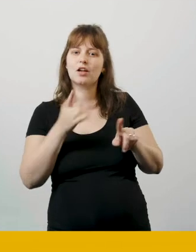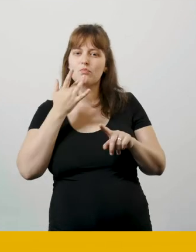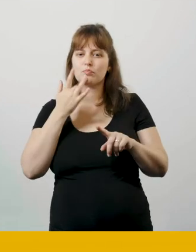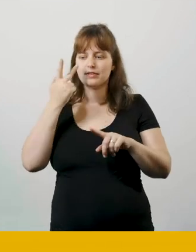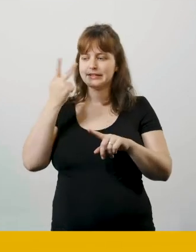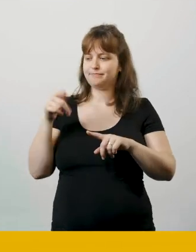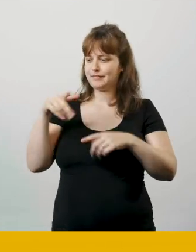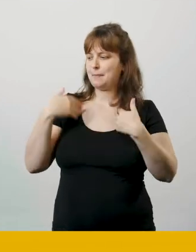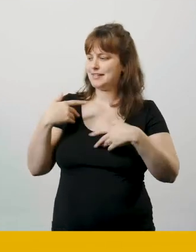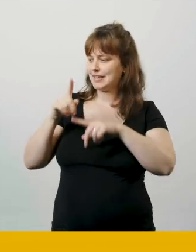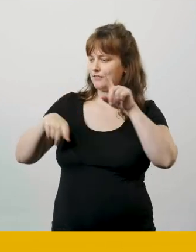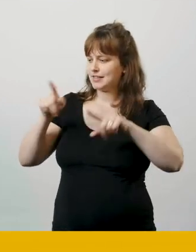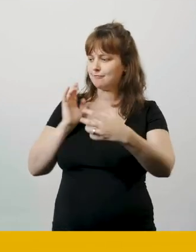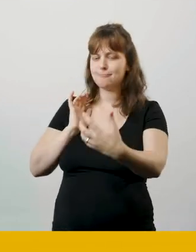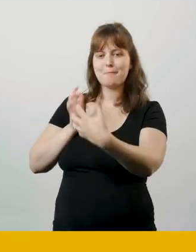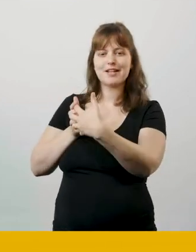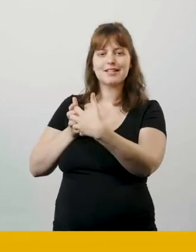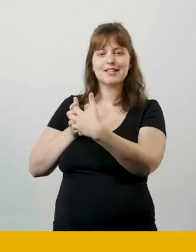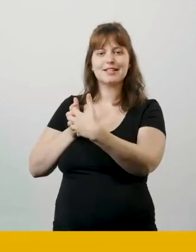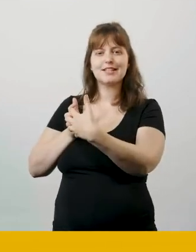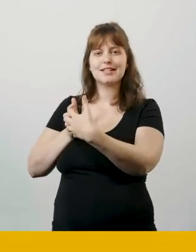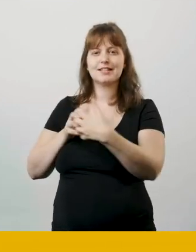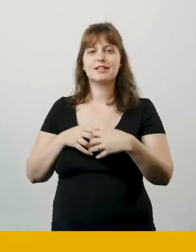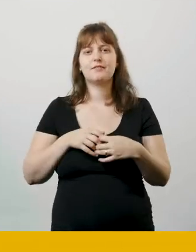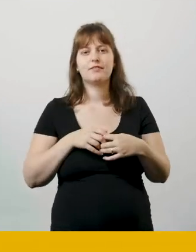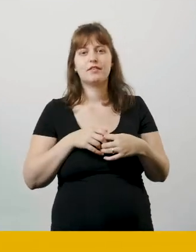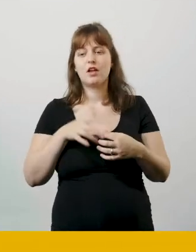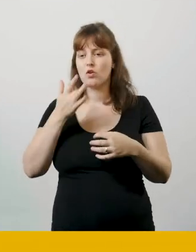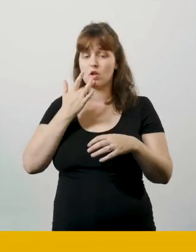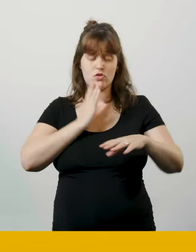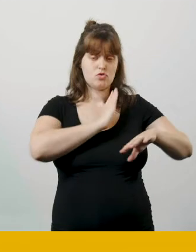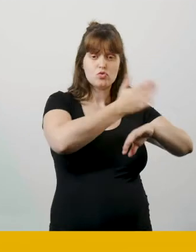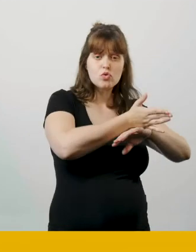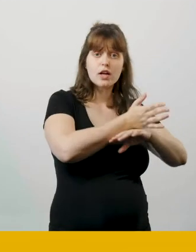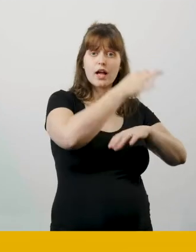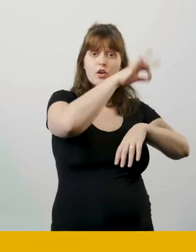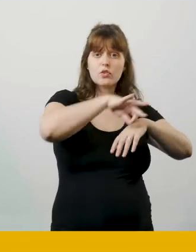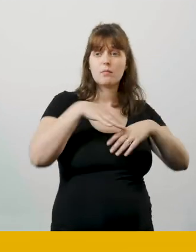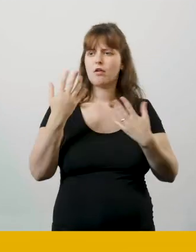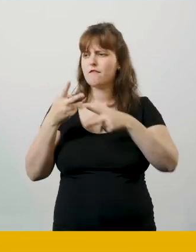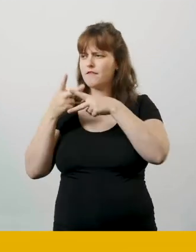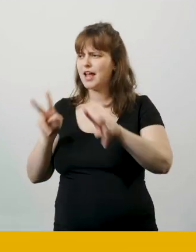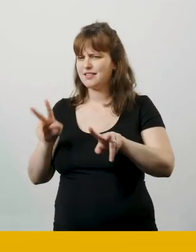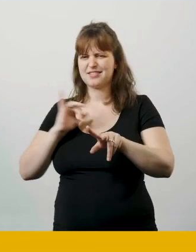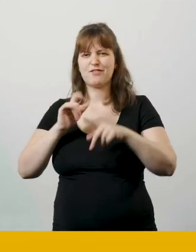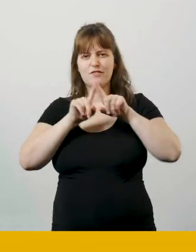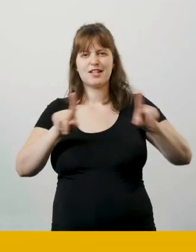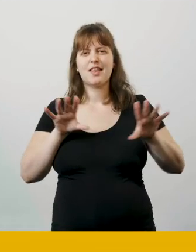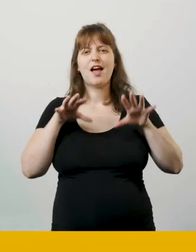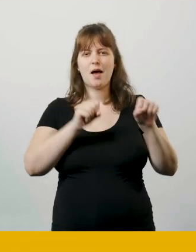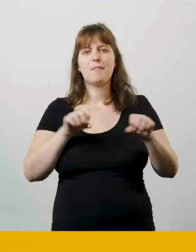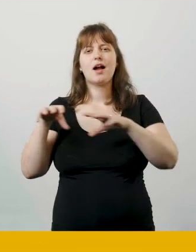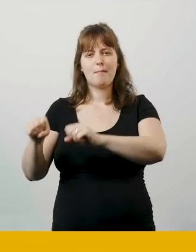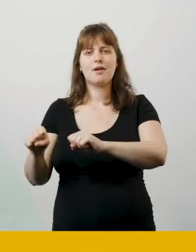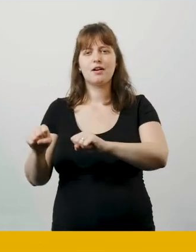human diversity. If you want to design access or if you want to design freedom. To